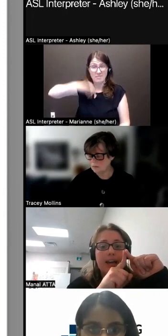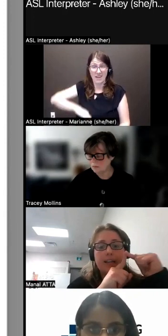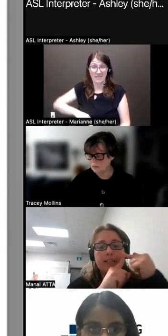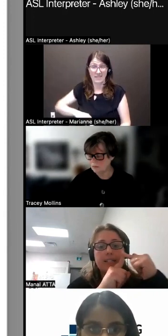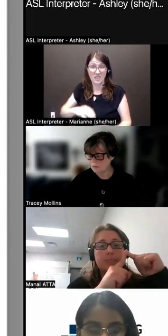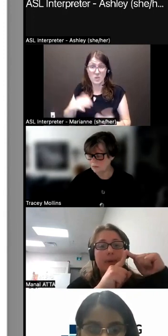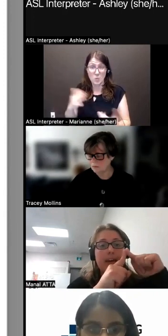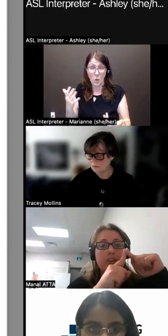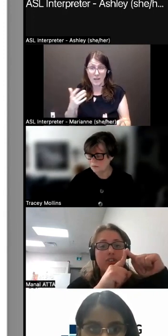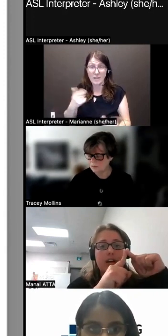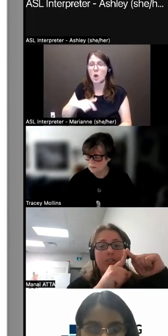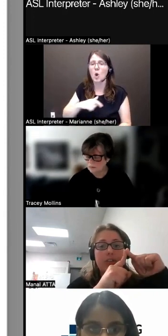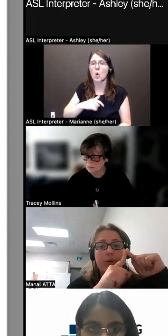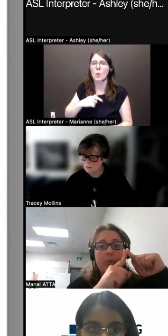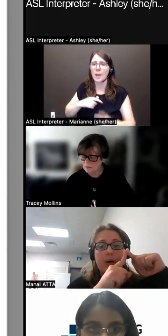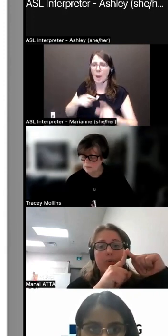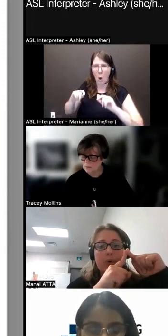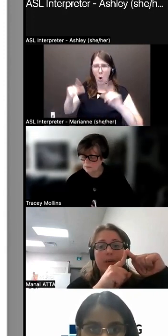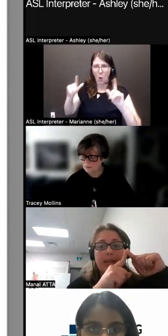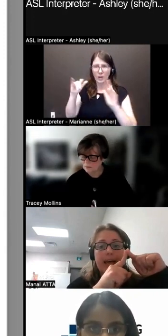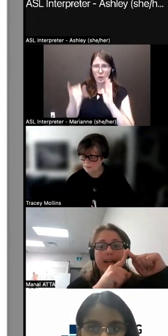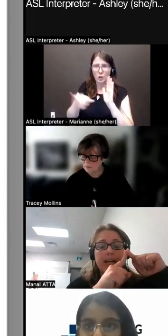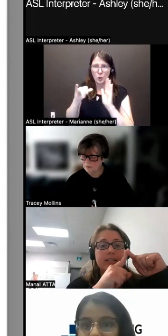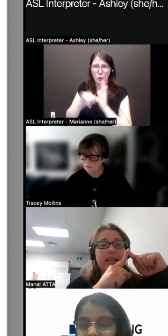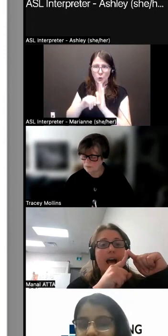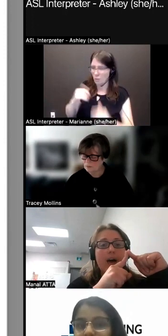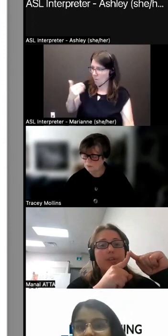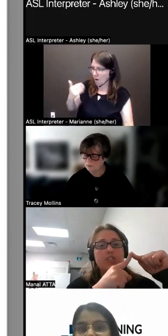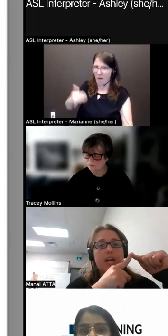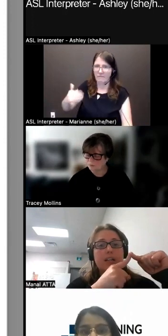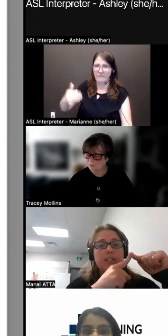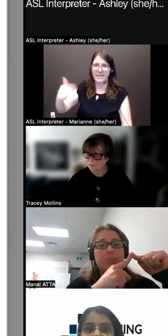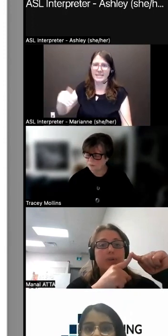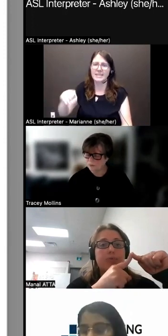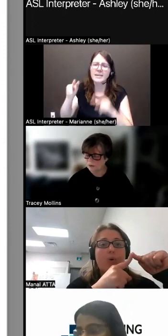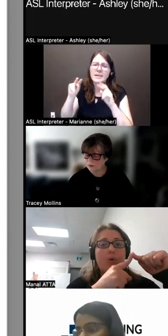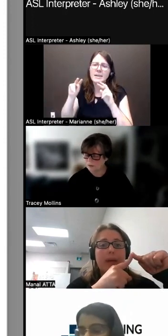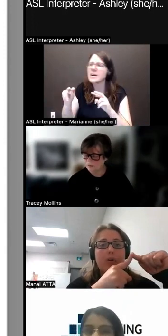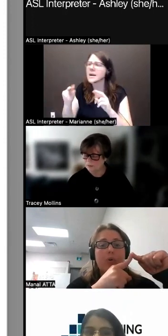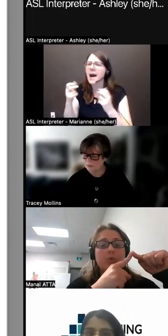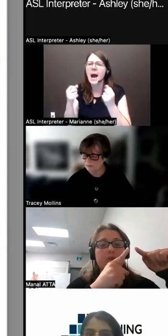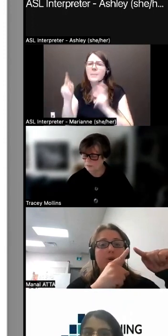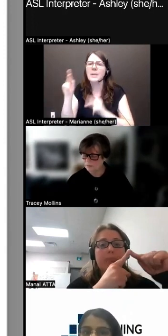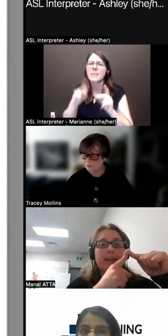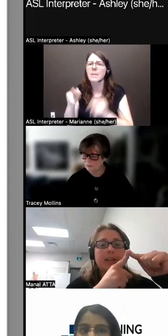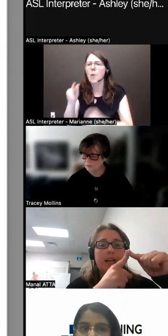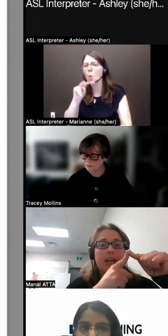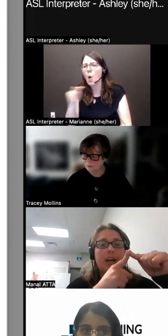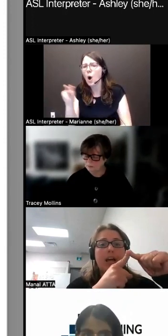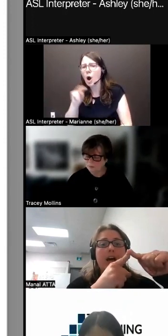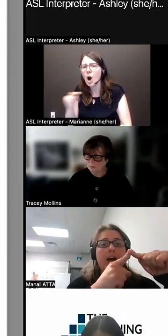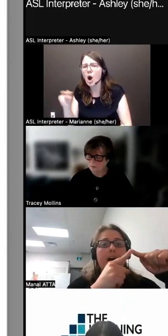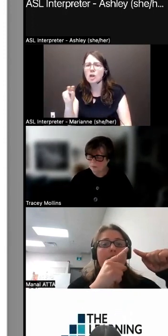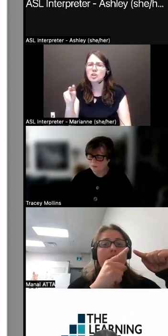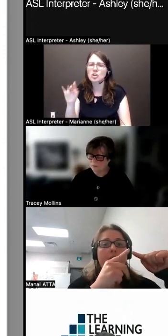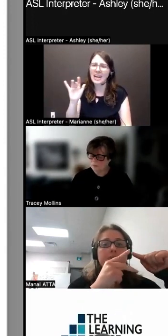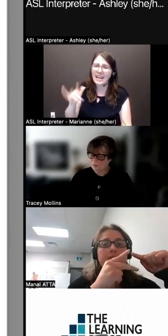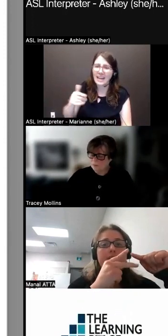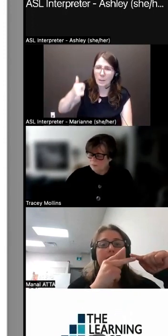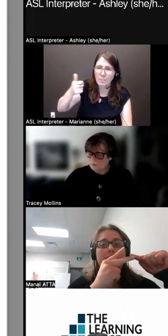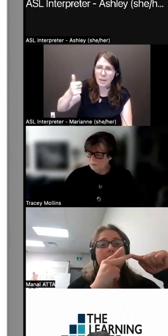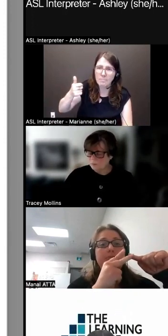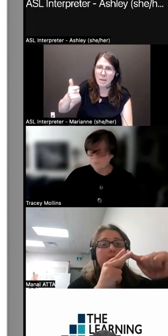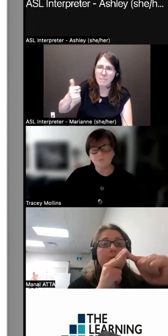the analytics page there where we can see how the channel is performing, who's commenting,